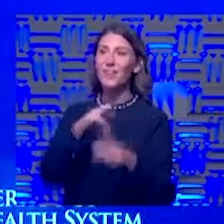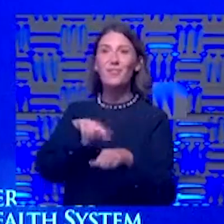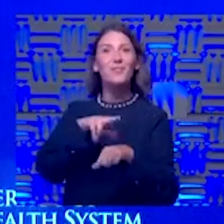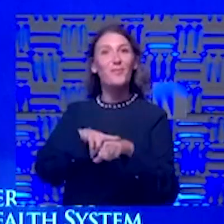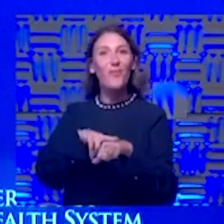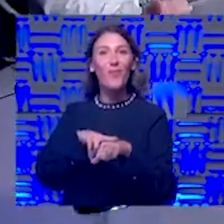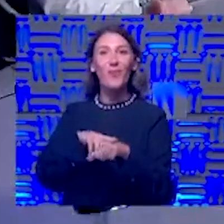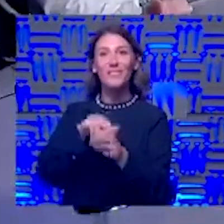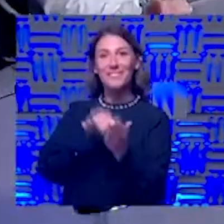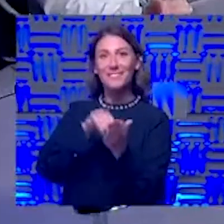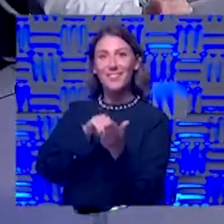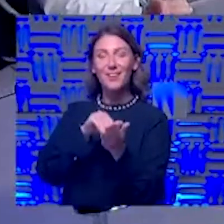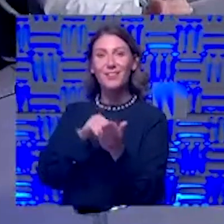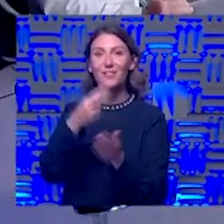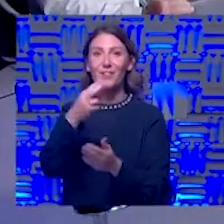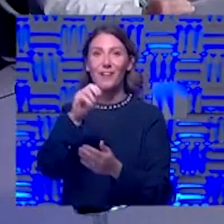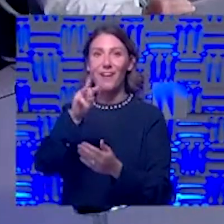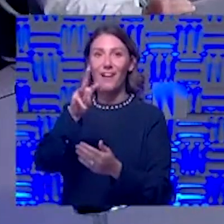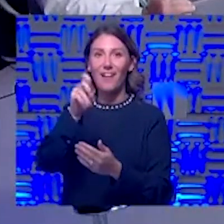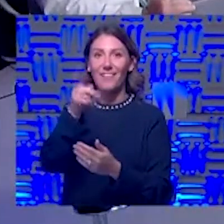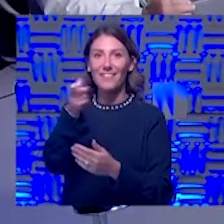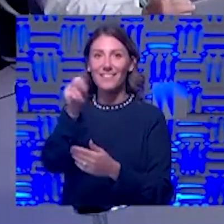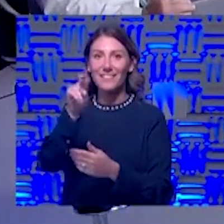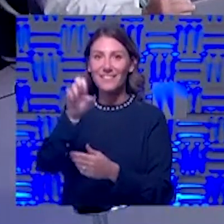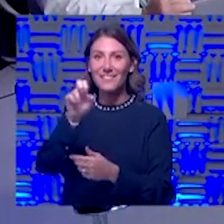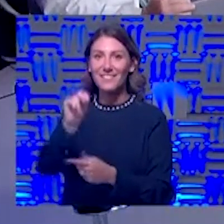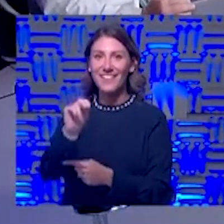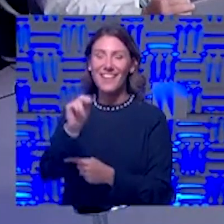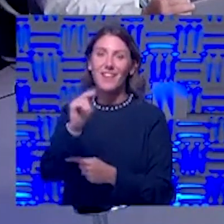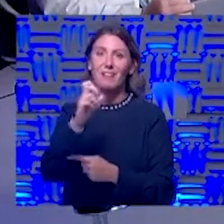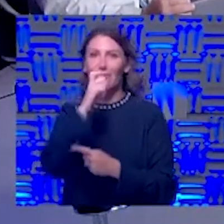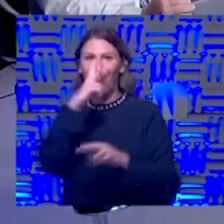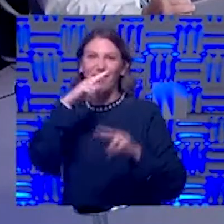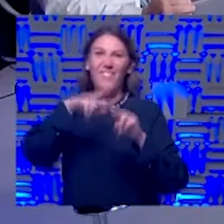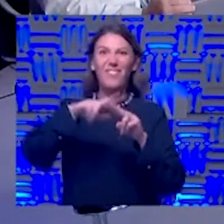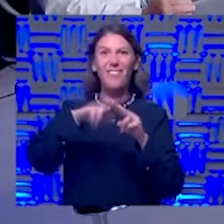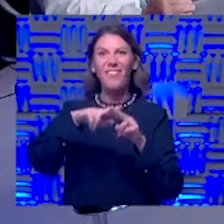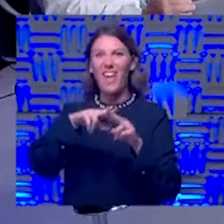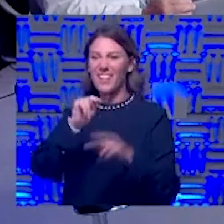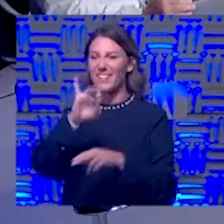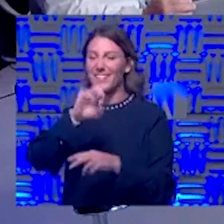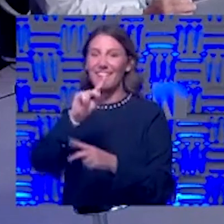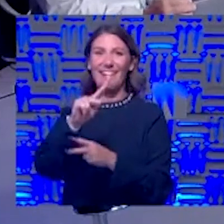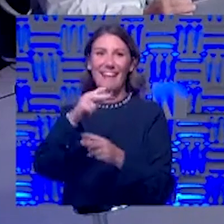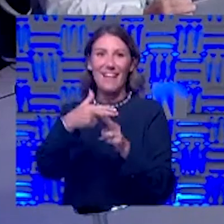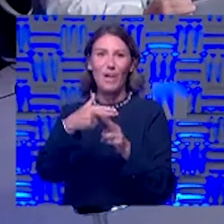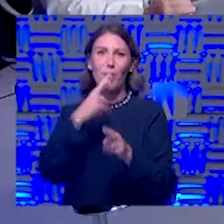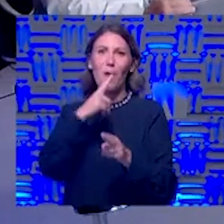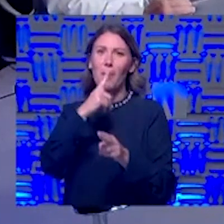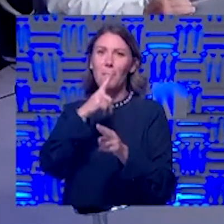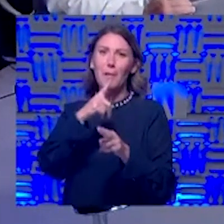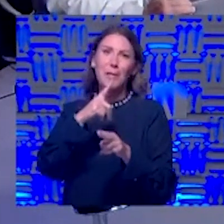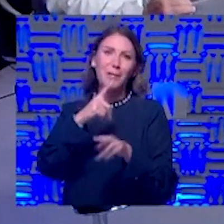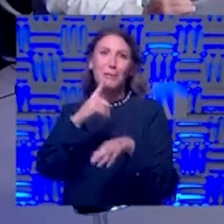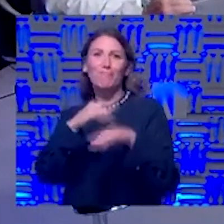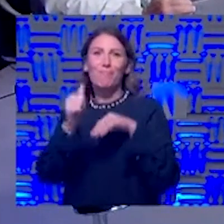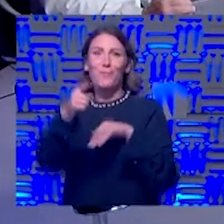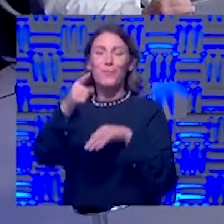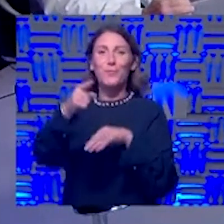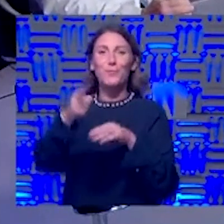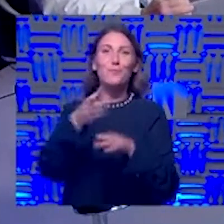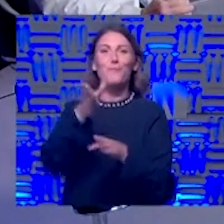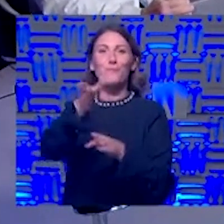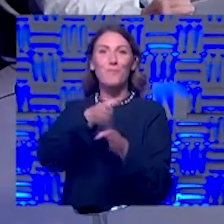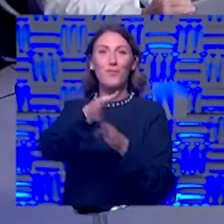is here with us. I don't have a fun nickname for you like Dr. Stites does, so I will just call you by your professional name. Medical Director of